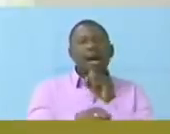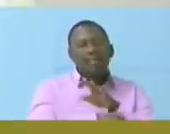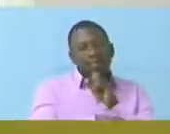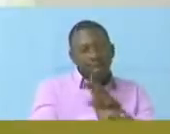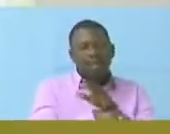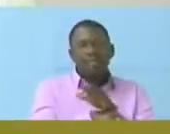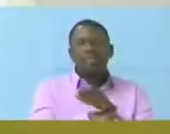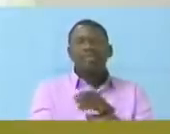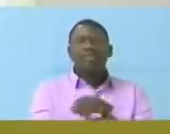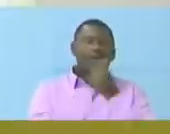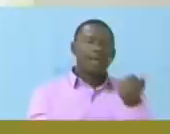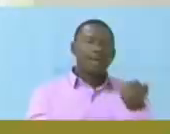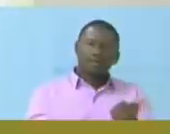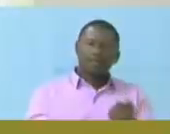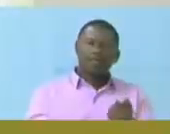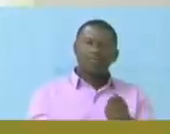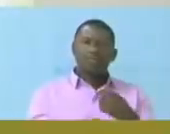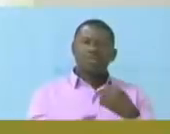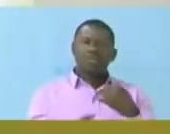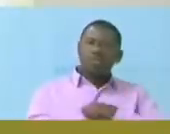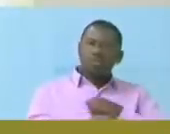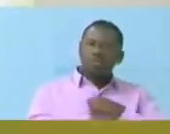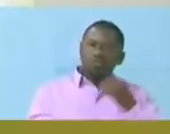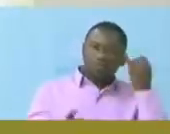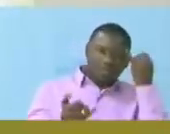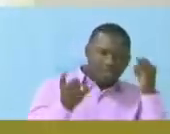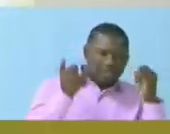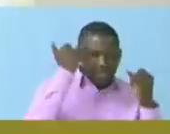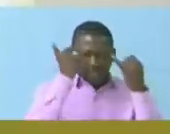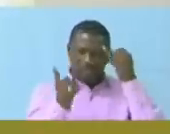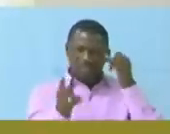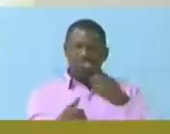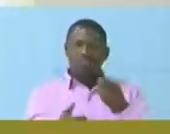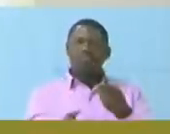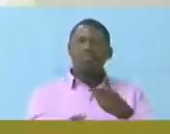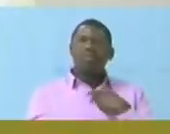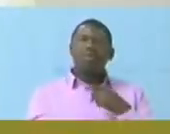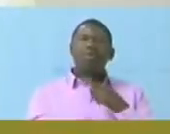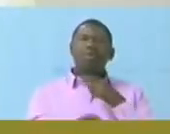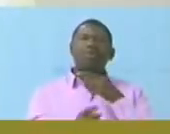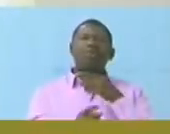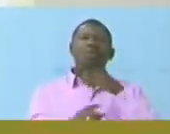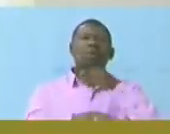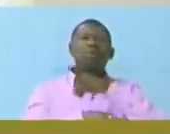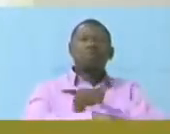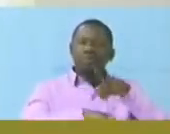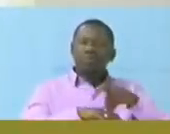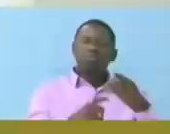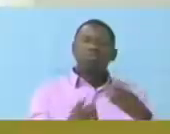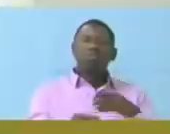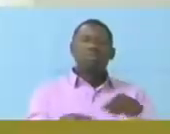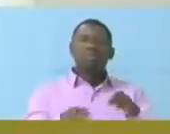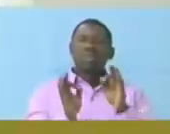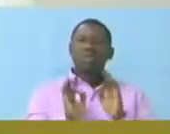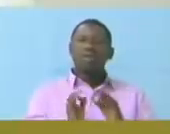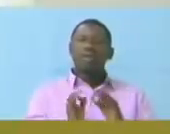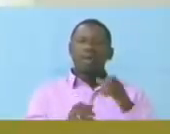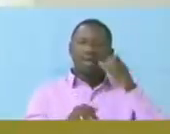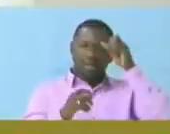advice and contrary views to for positions taken by Jamme to dismiss